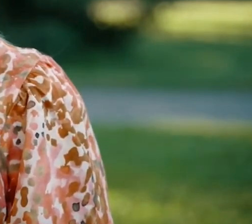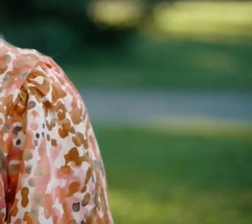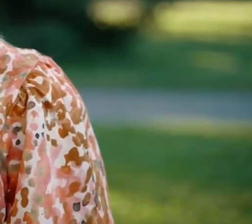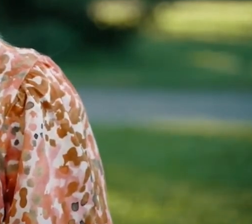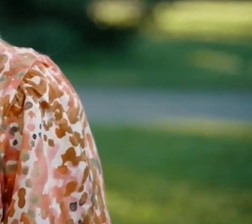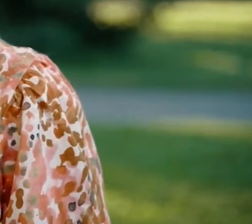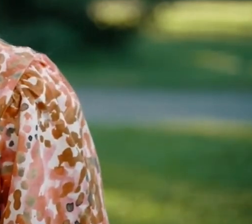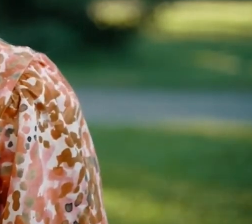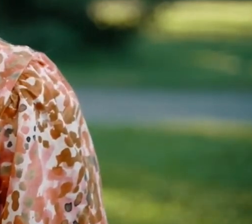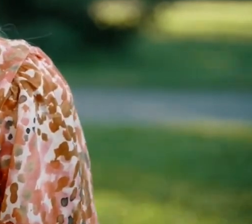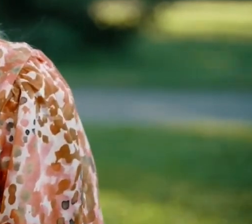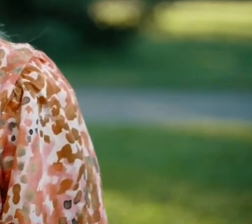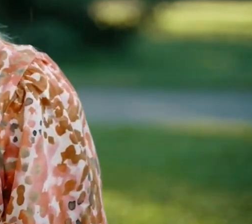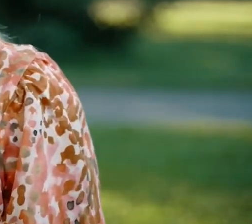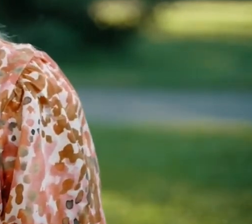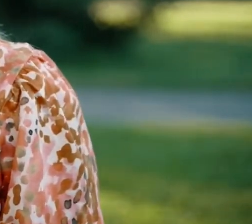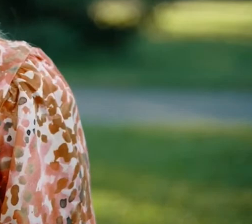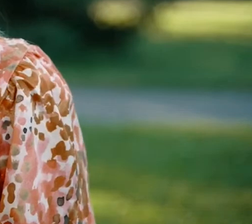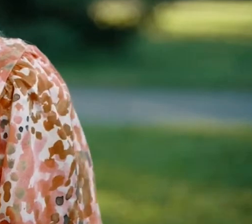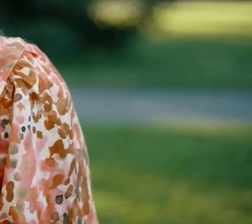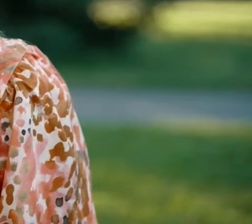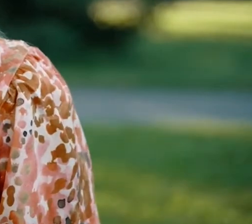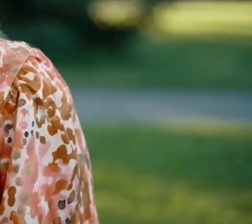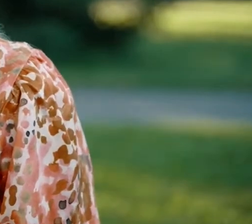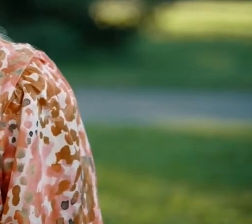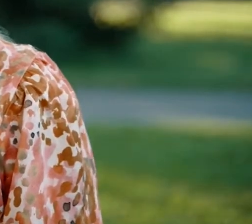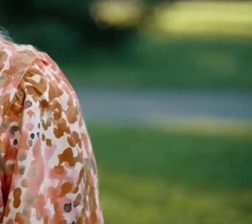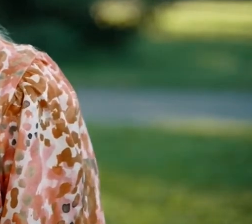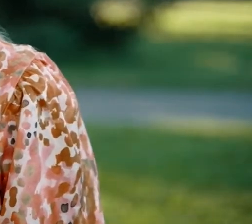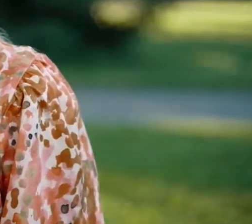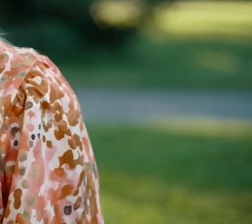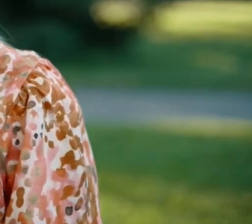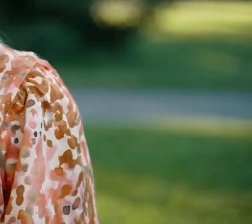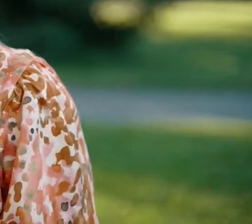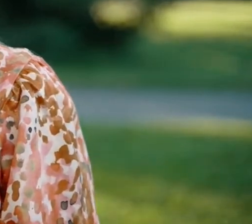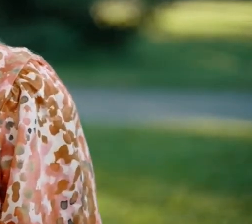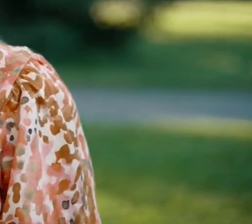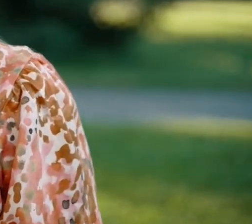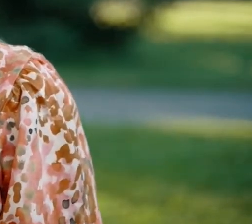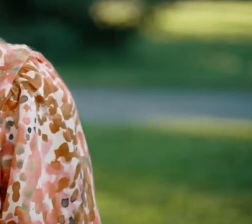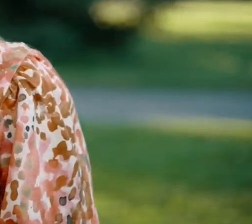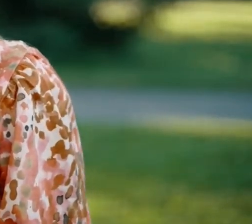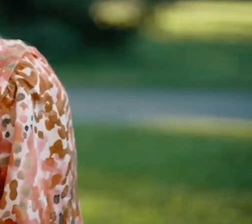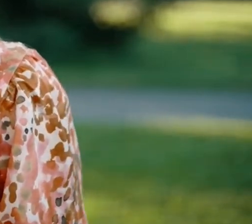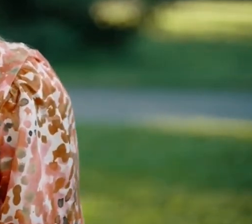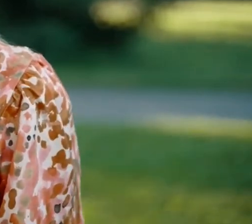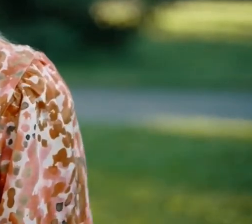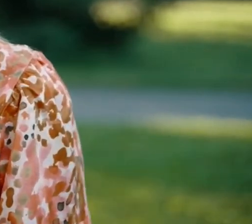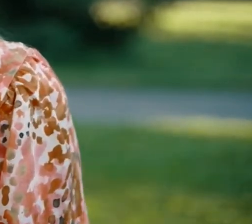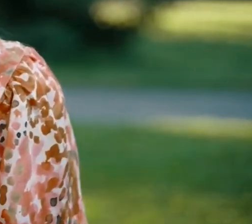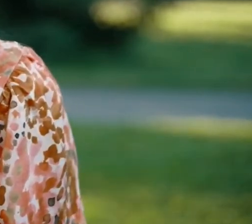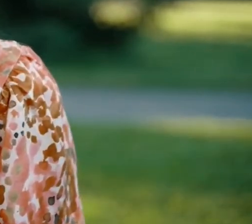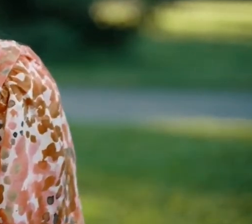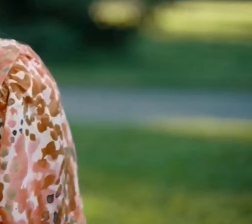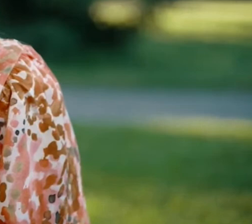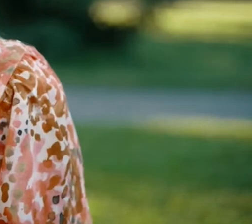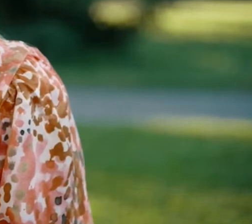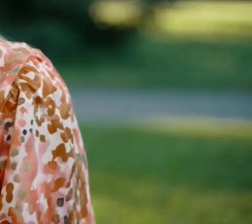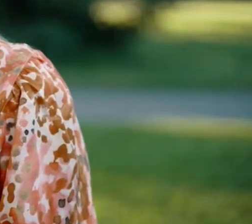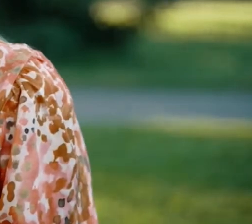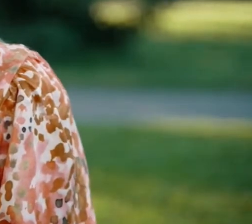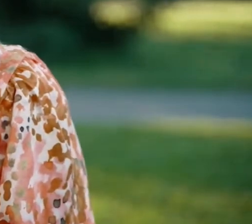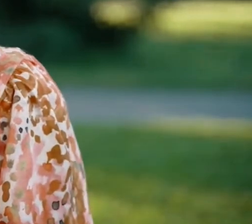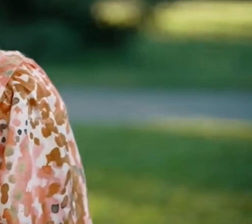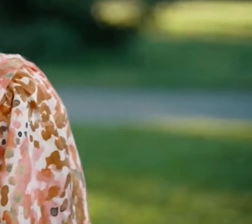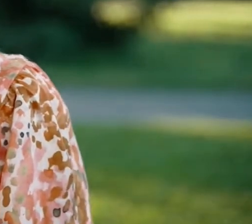vulnerable positions. Climate change and biodiversity loss are interconnected crises. To ensure the impact of our